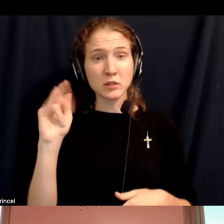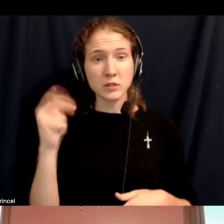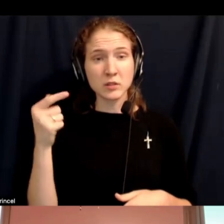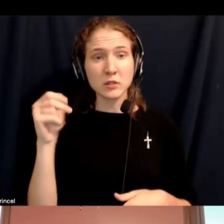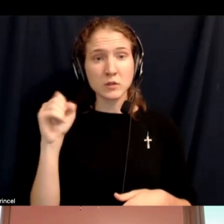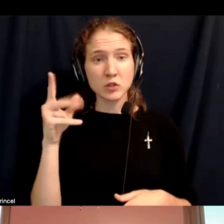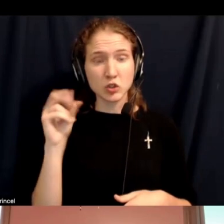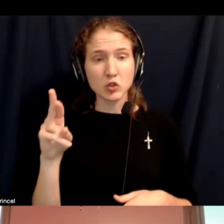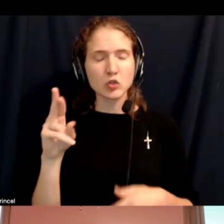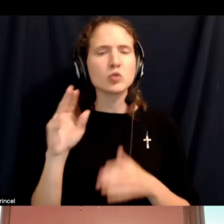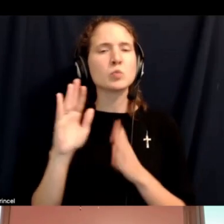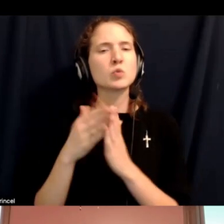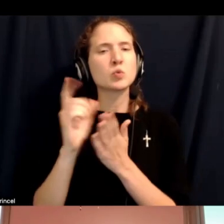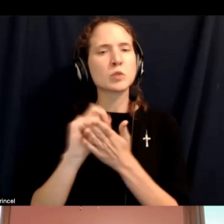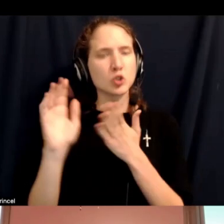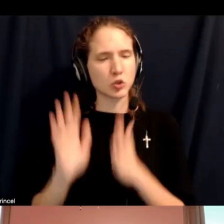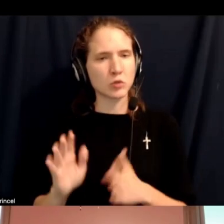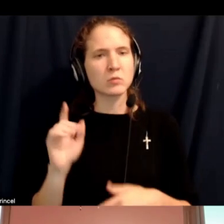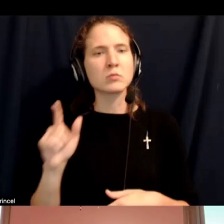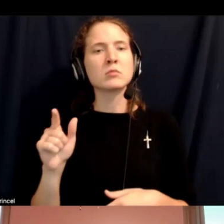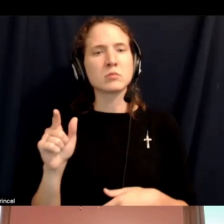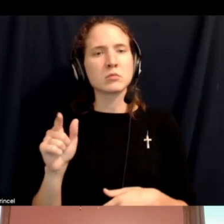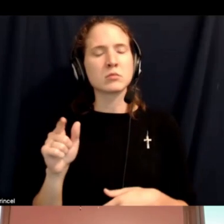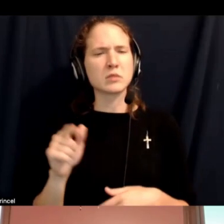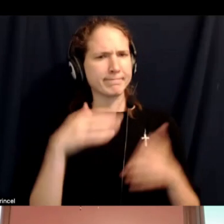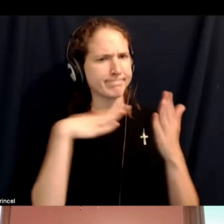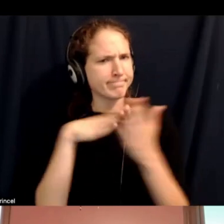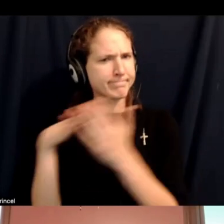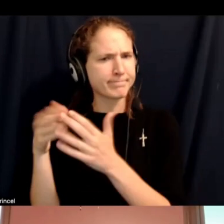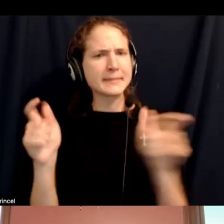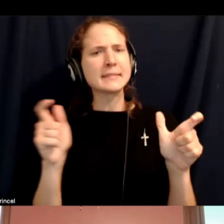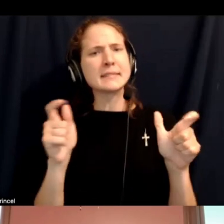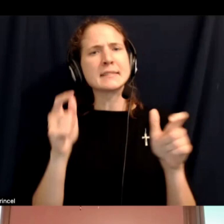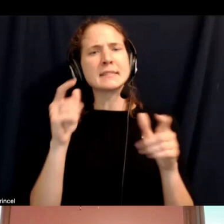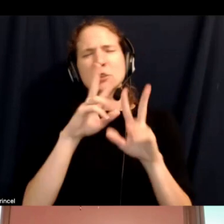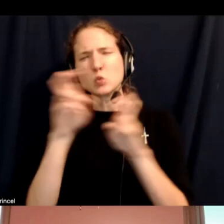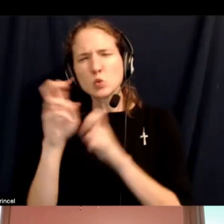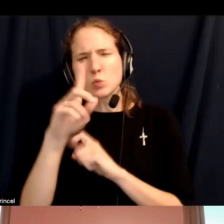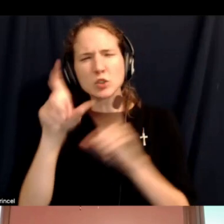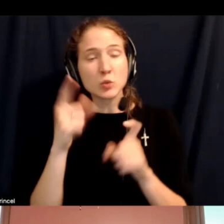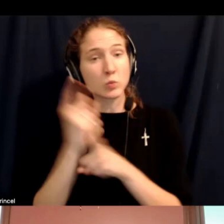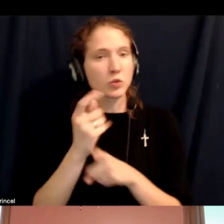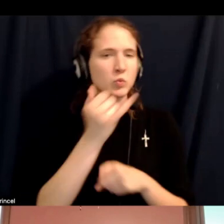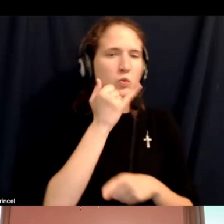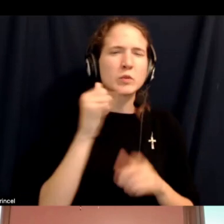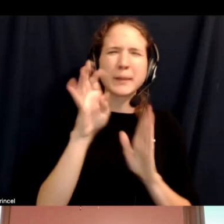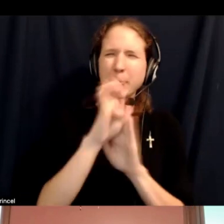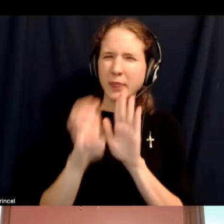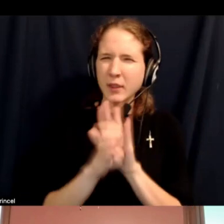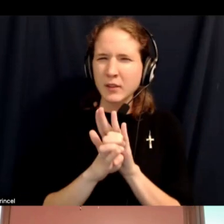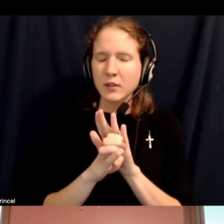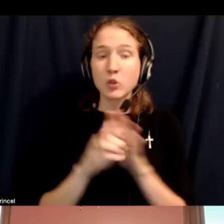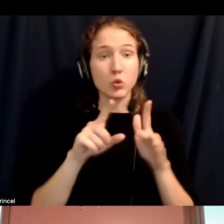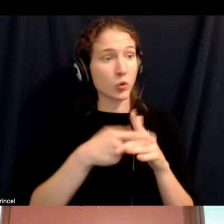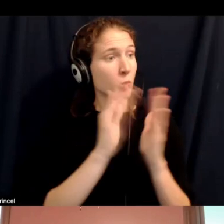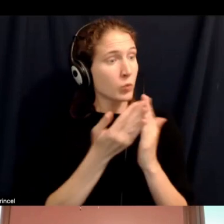who bites off big moral questions. And that's, how she begins a book. I think, I'm going to write about,